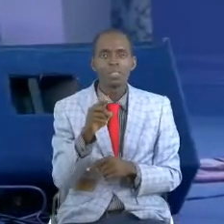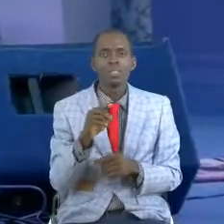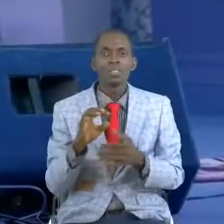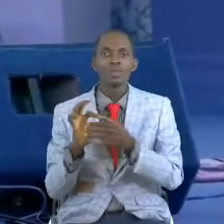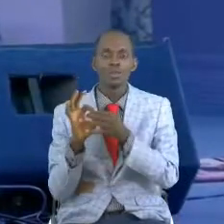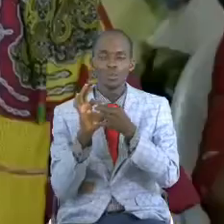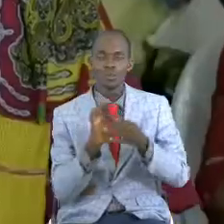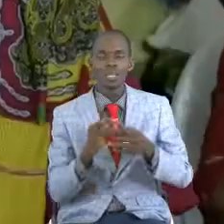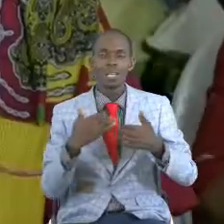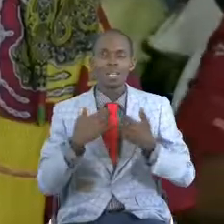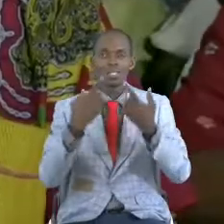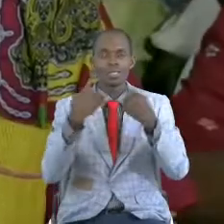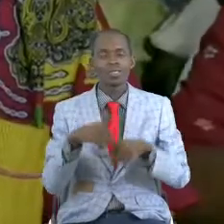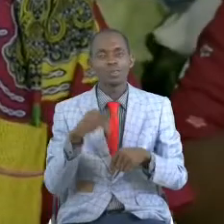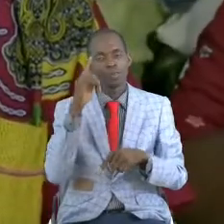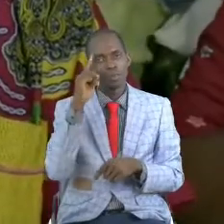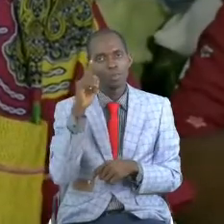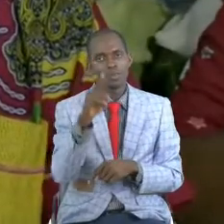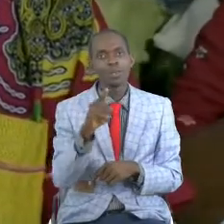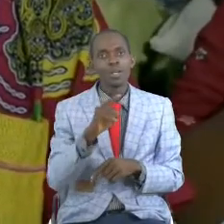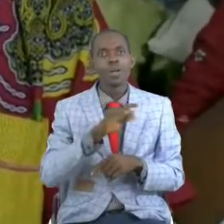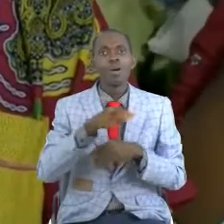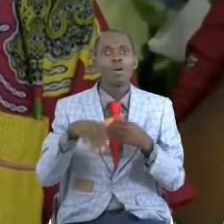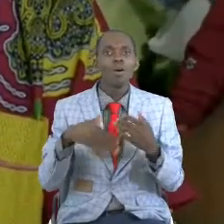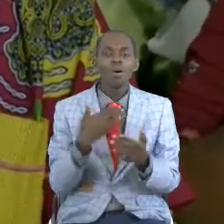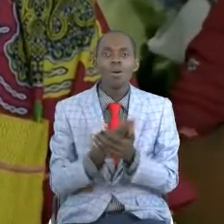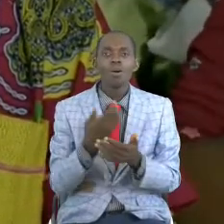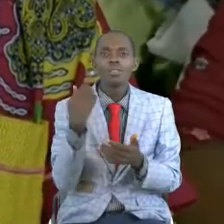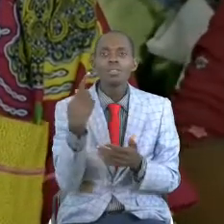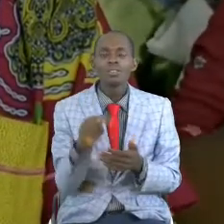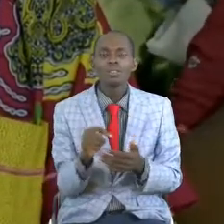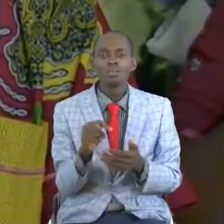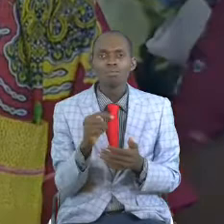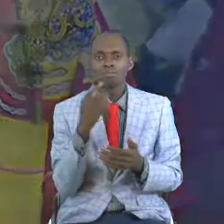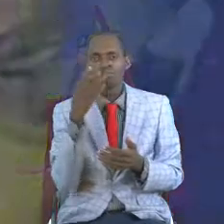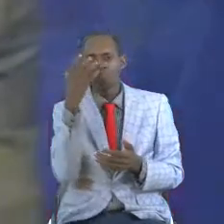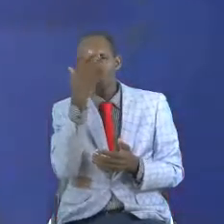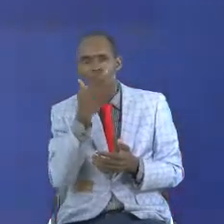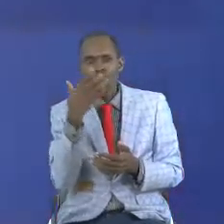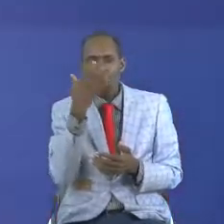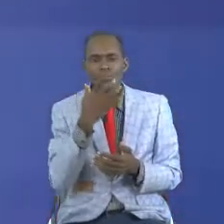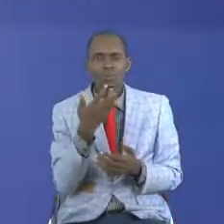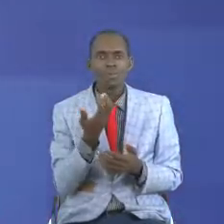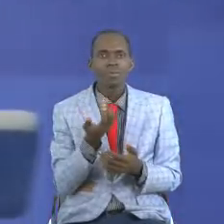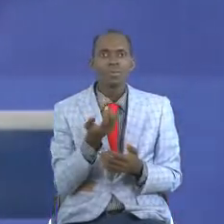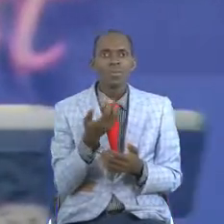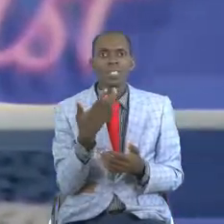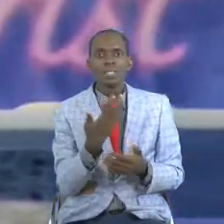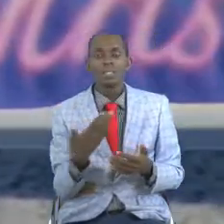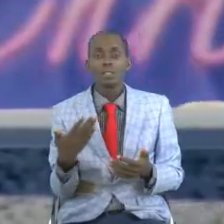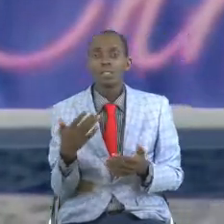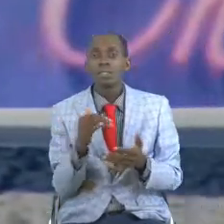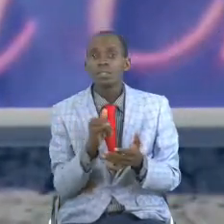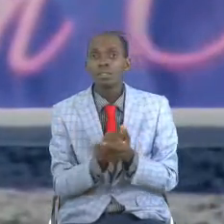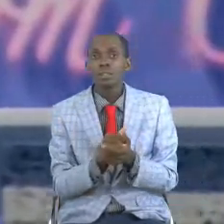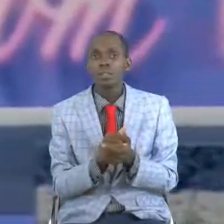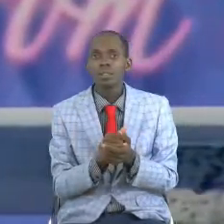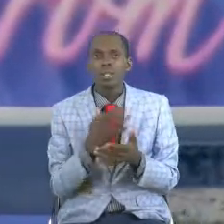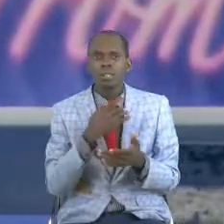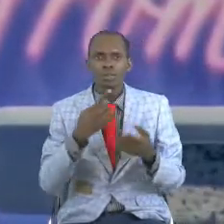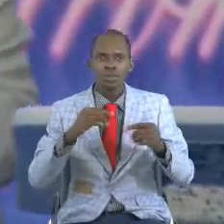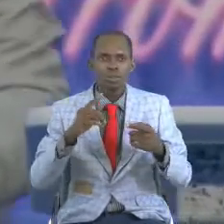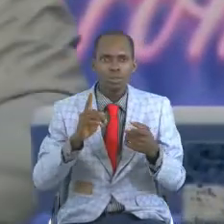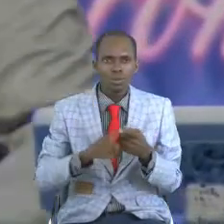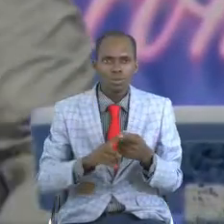come. All the puzzles, the jigsaws that have been, and you try to put that